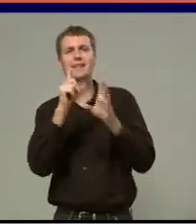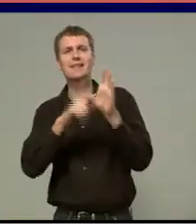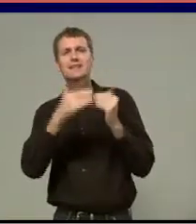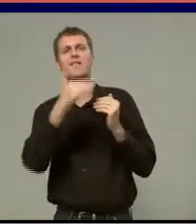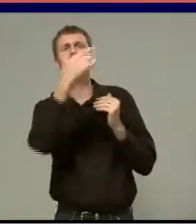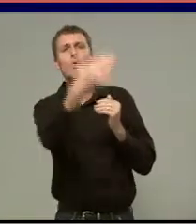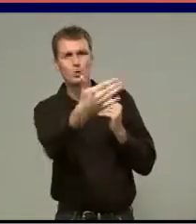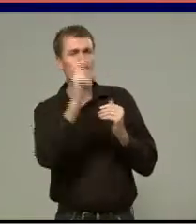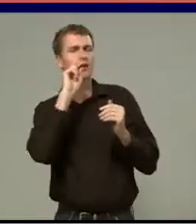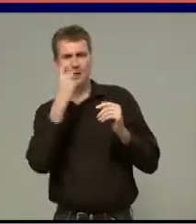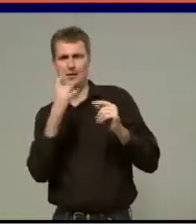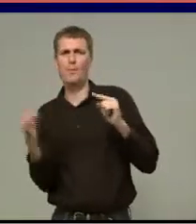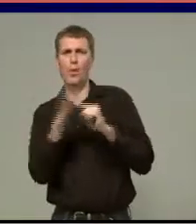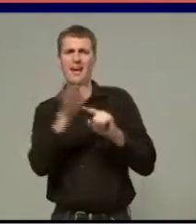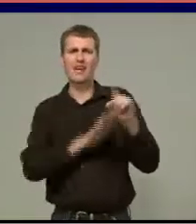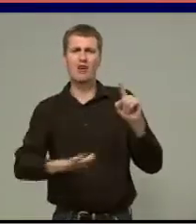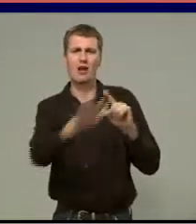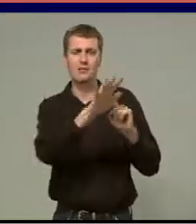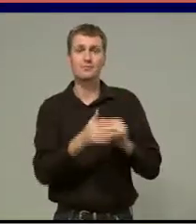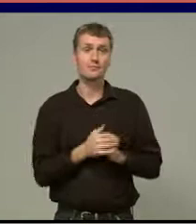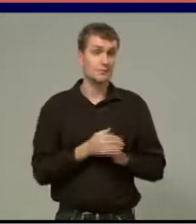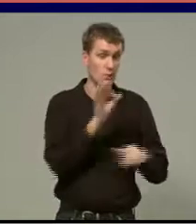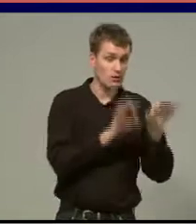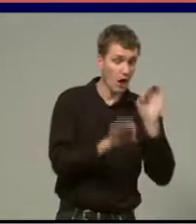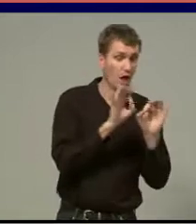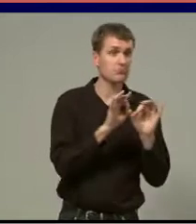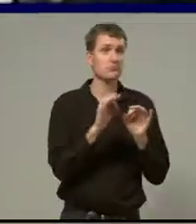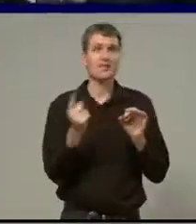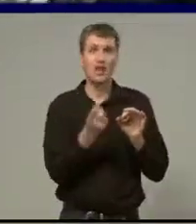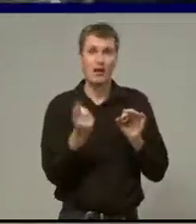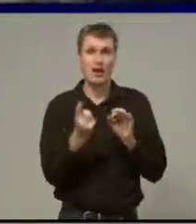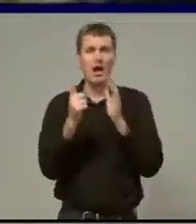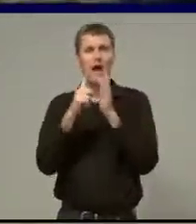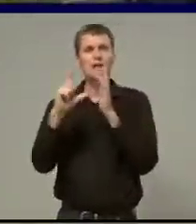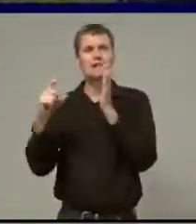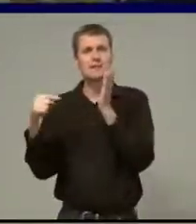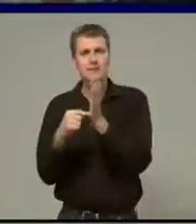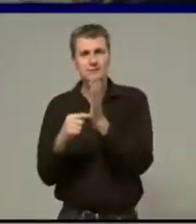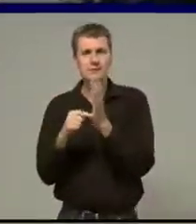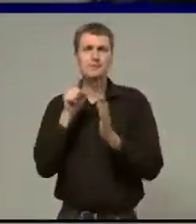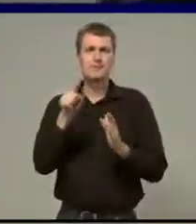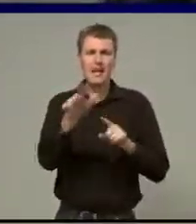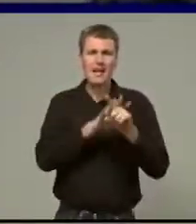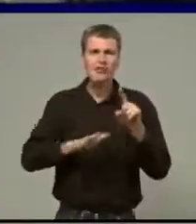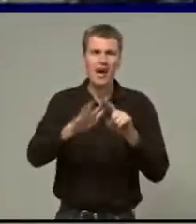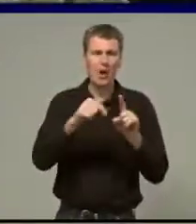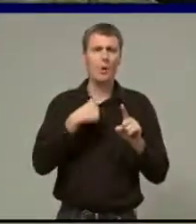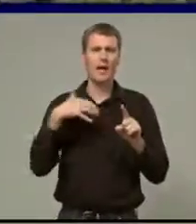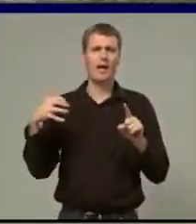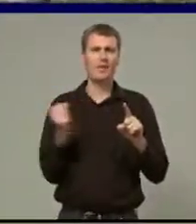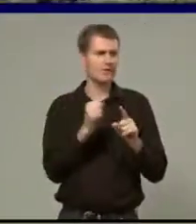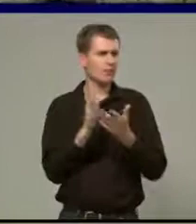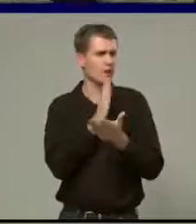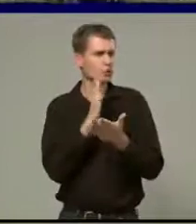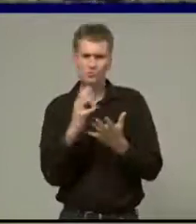And actually, it's in that space of science, engineering, ICT, that we really do have to move to